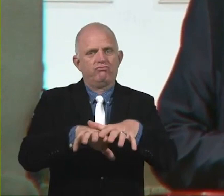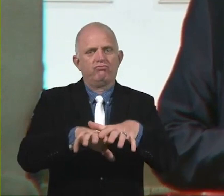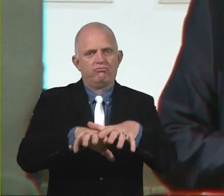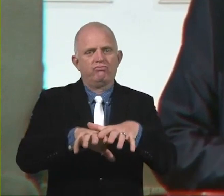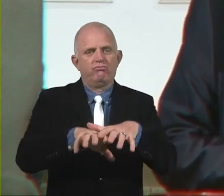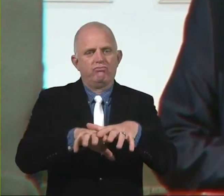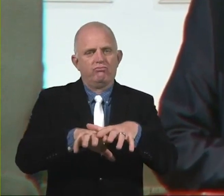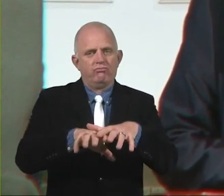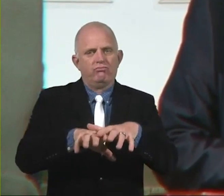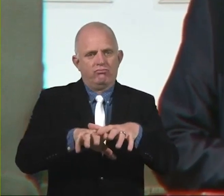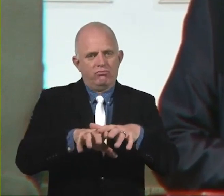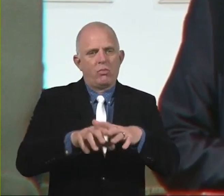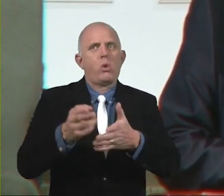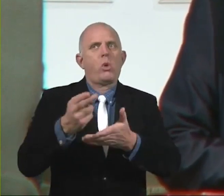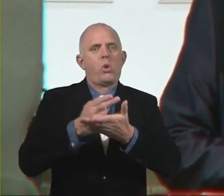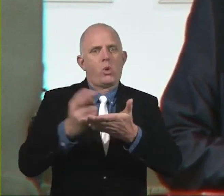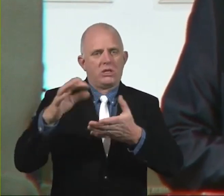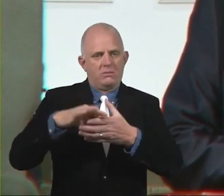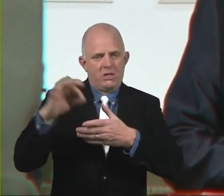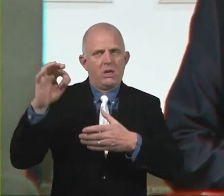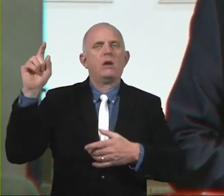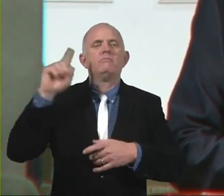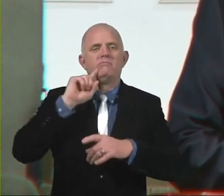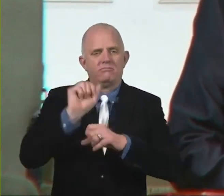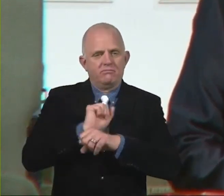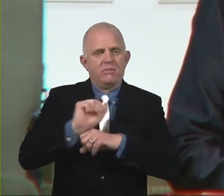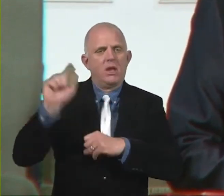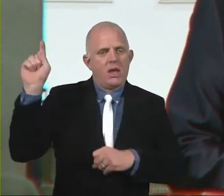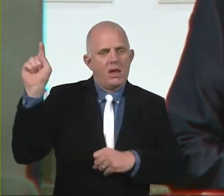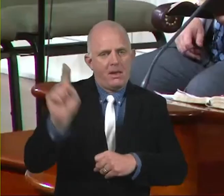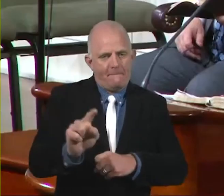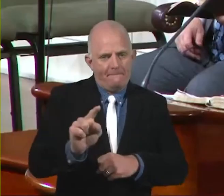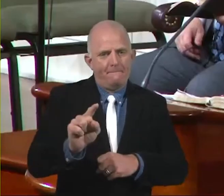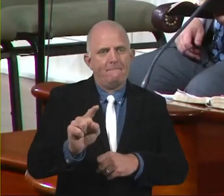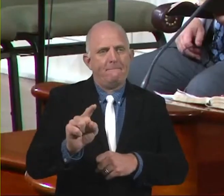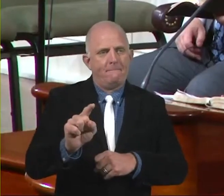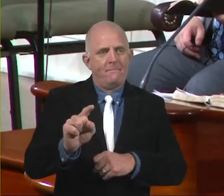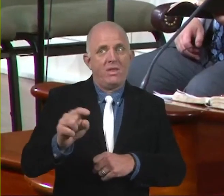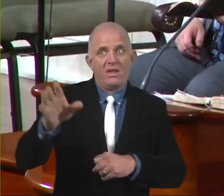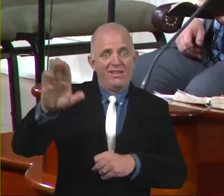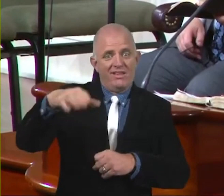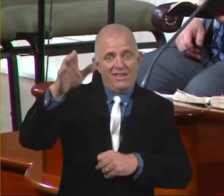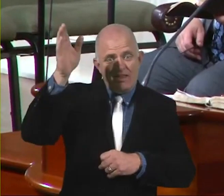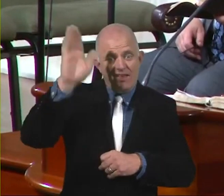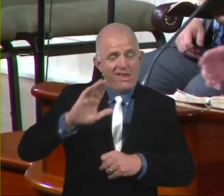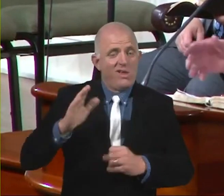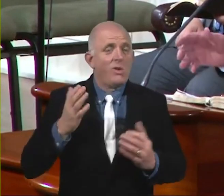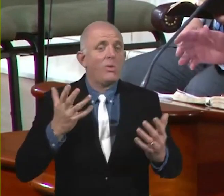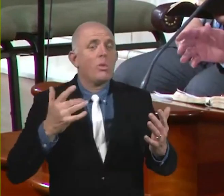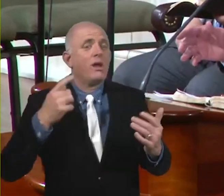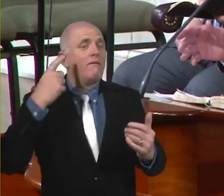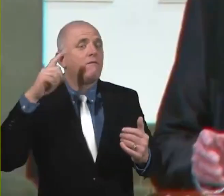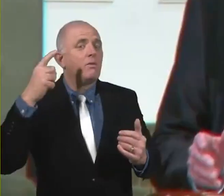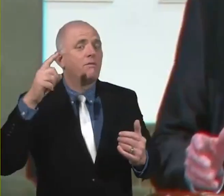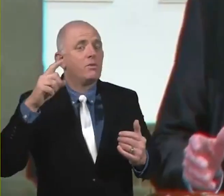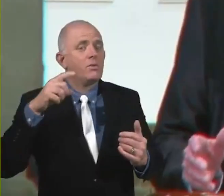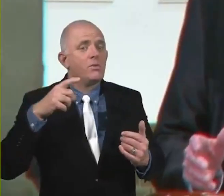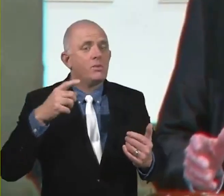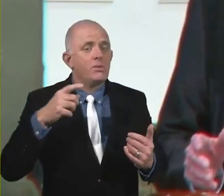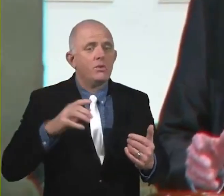the Spirit came. You know what God's waiting on in this church? The church where we